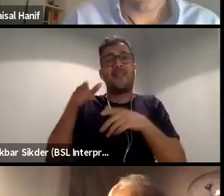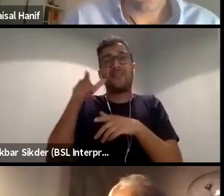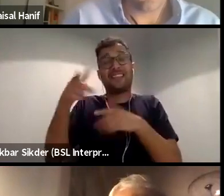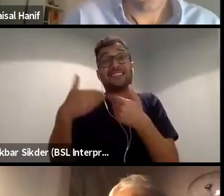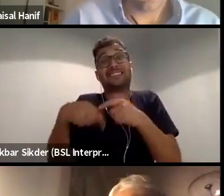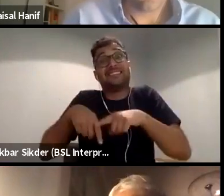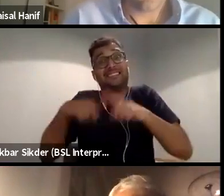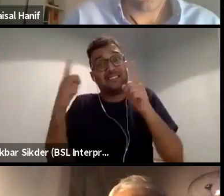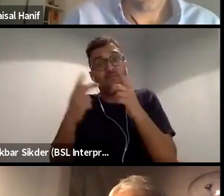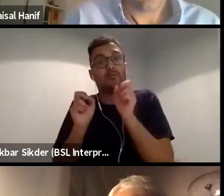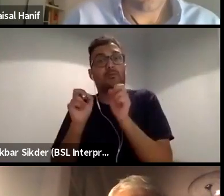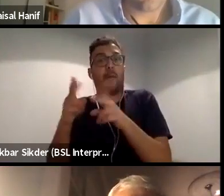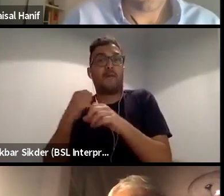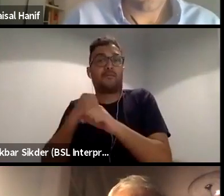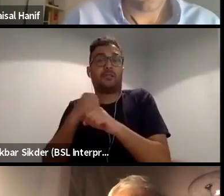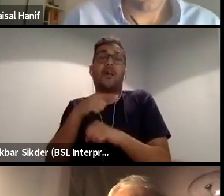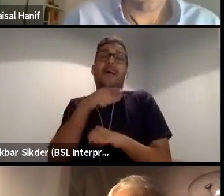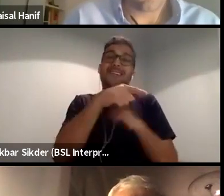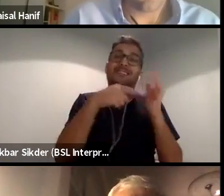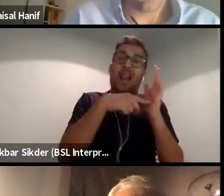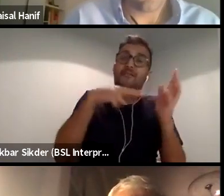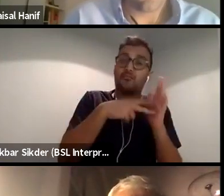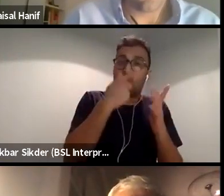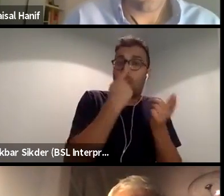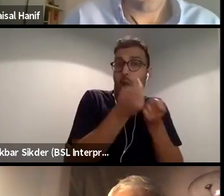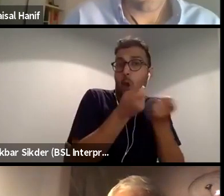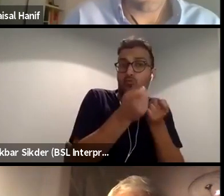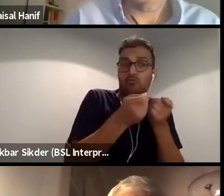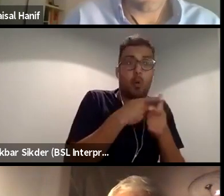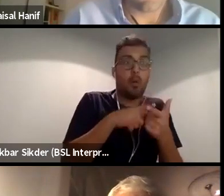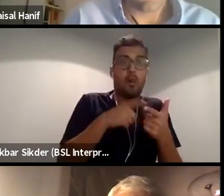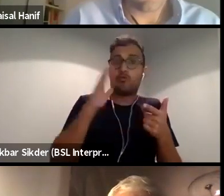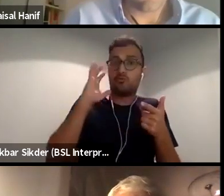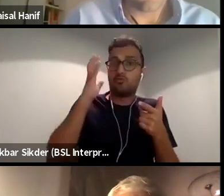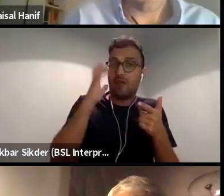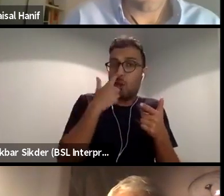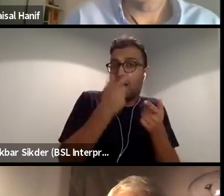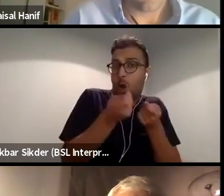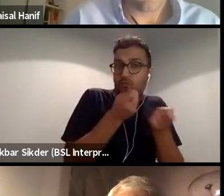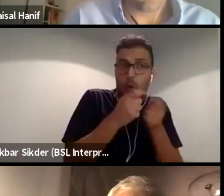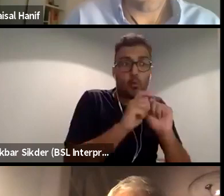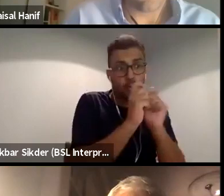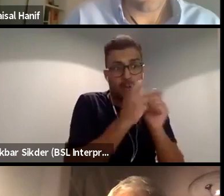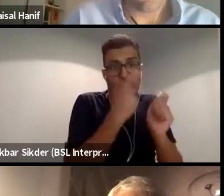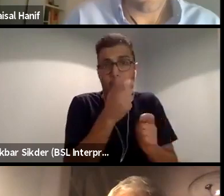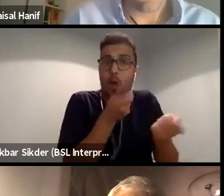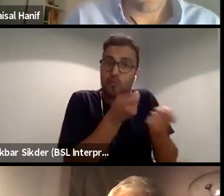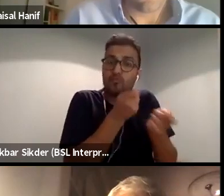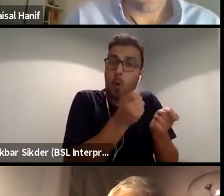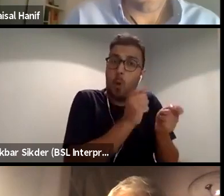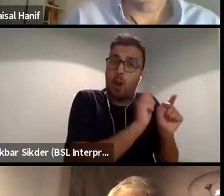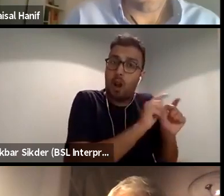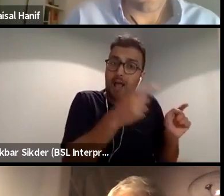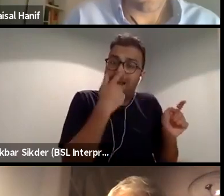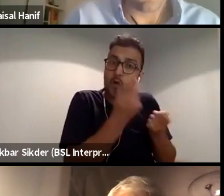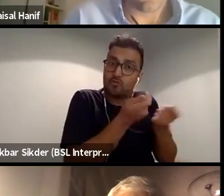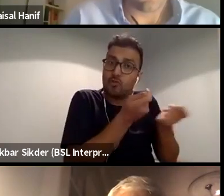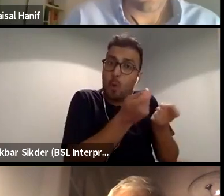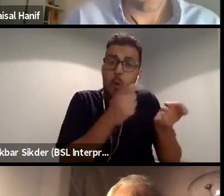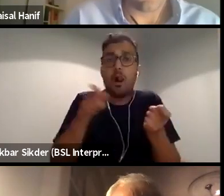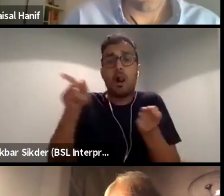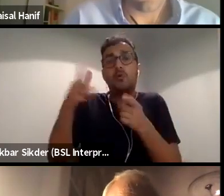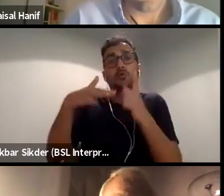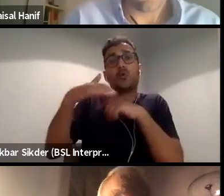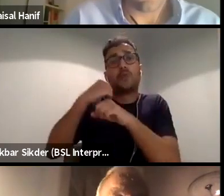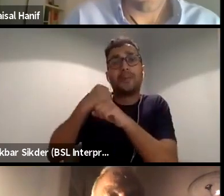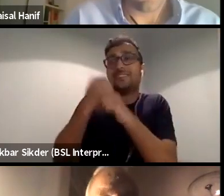which might be more amenable to those agreements that occurred in New Zealand. But it's the proliferation really of